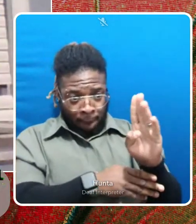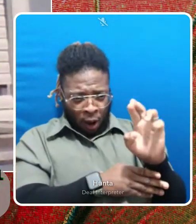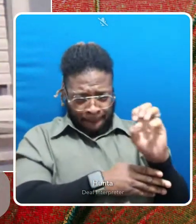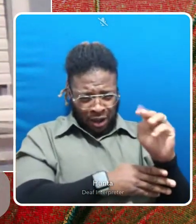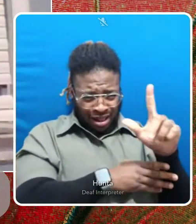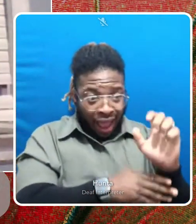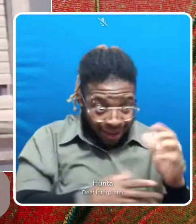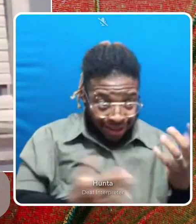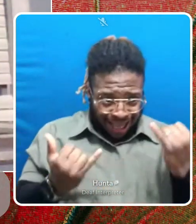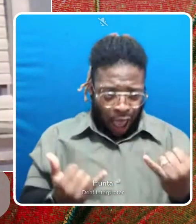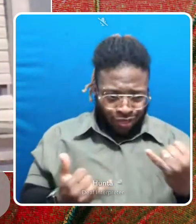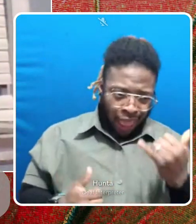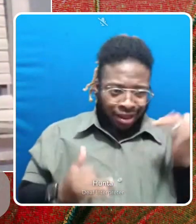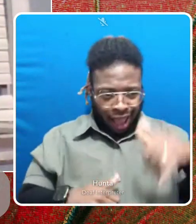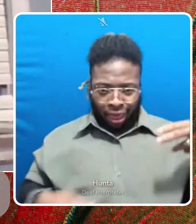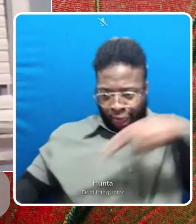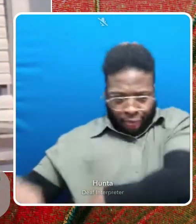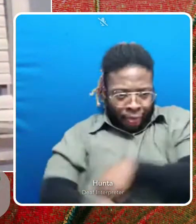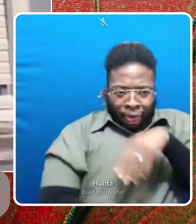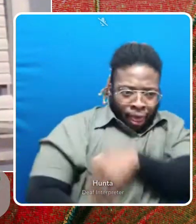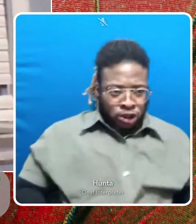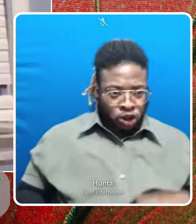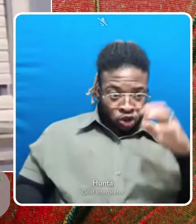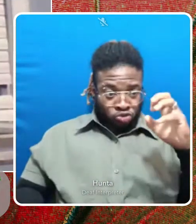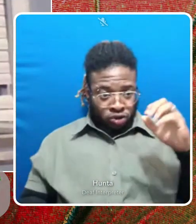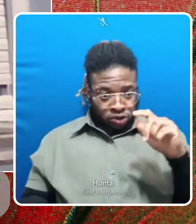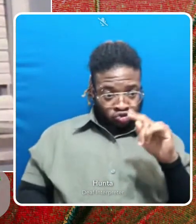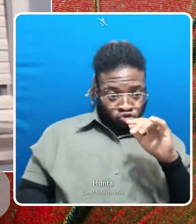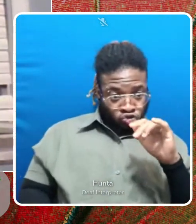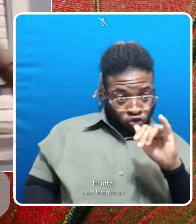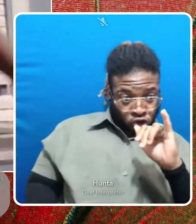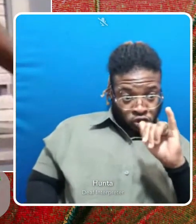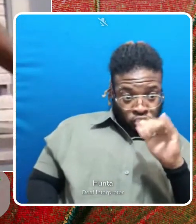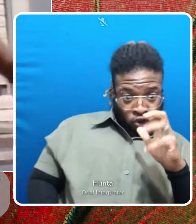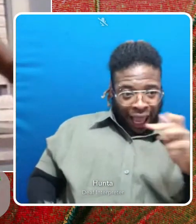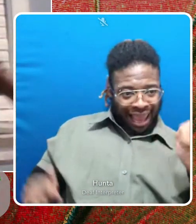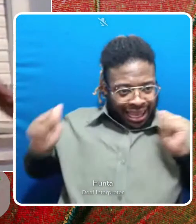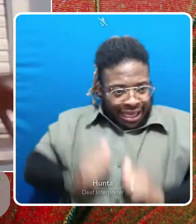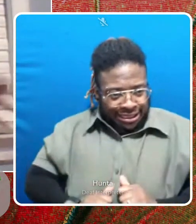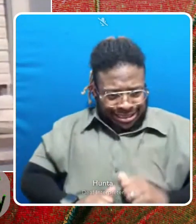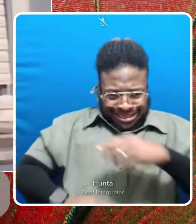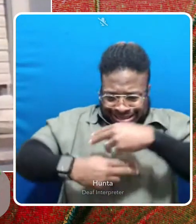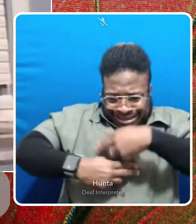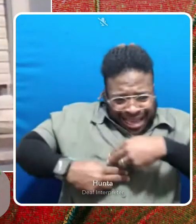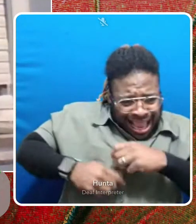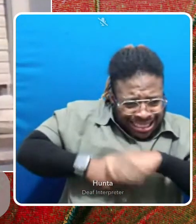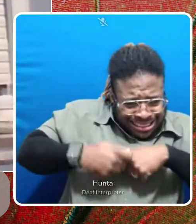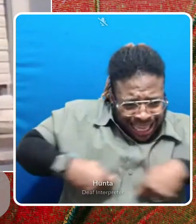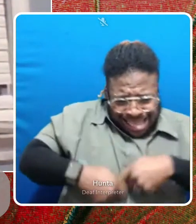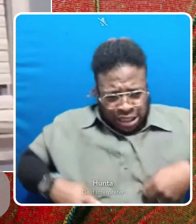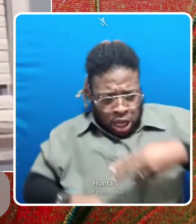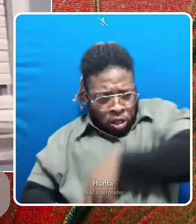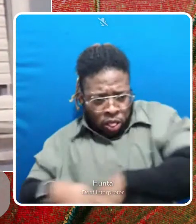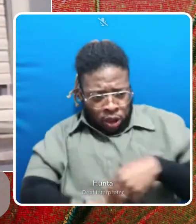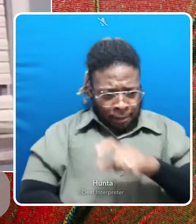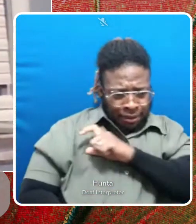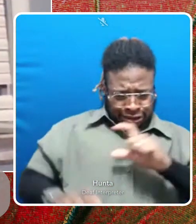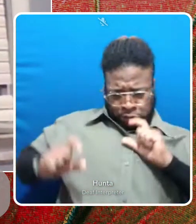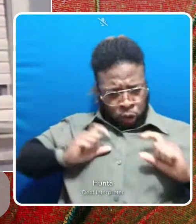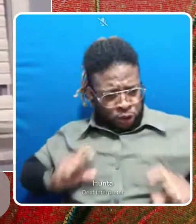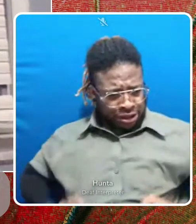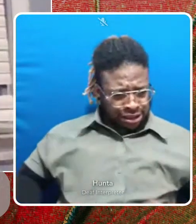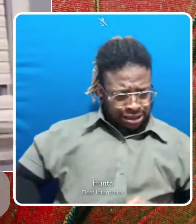picture-perfect pose that's becoming a noose and it's tightening the bruise and it shows how loose our bond is to the truth. When it comes to enjoyment under white man's boots,